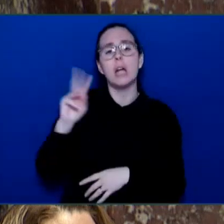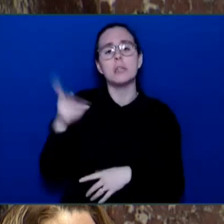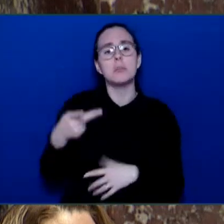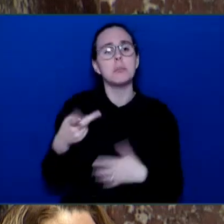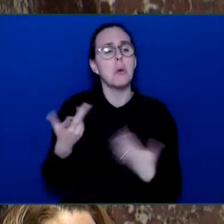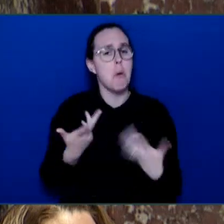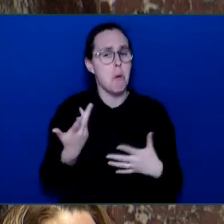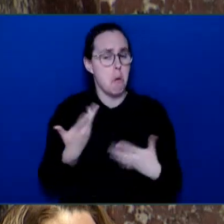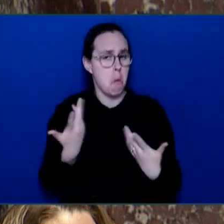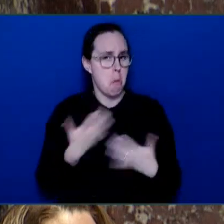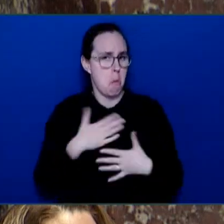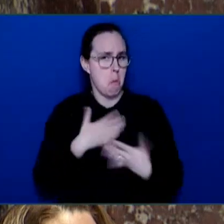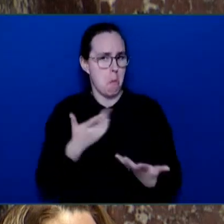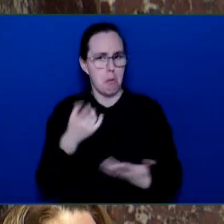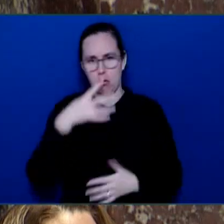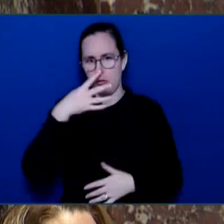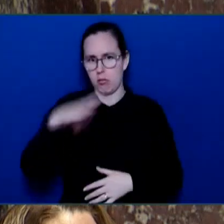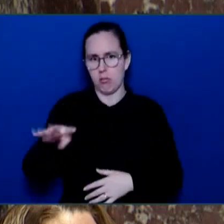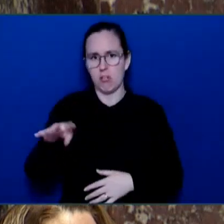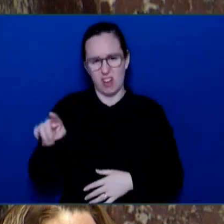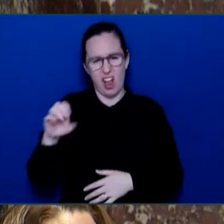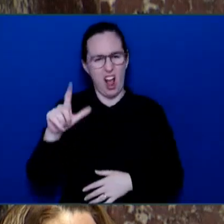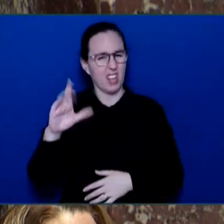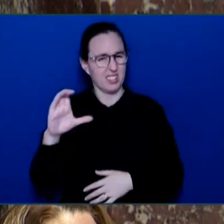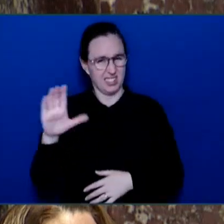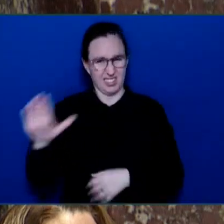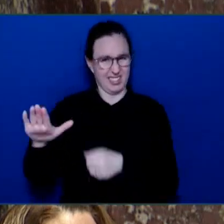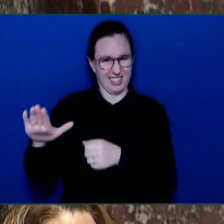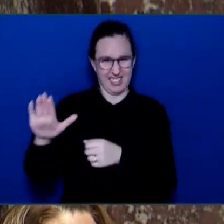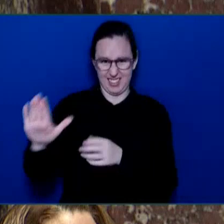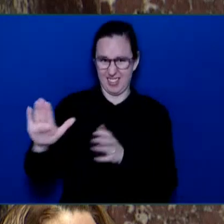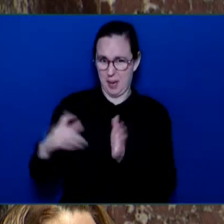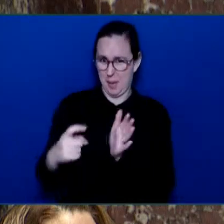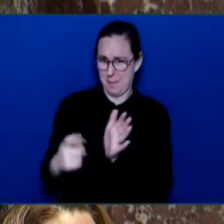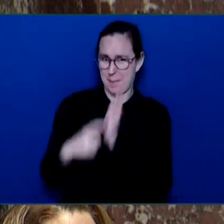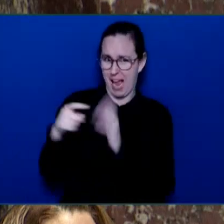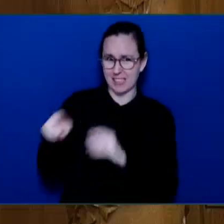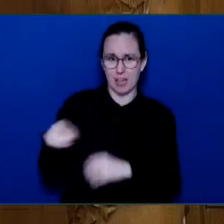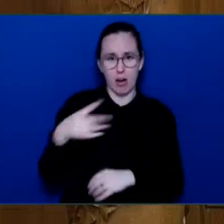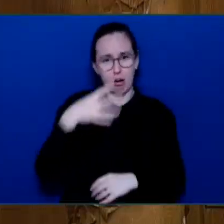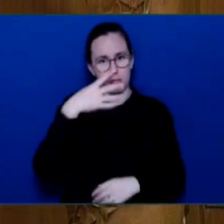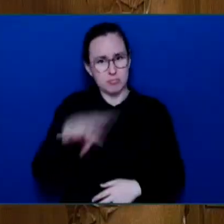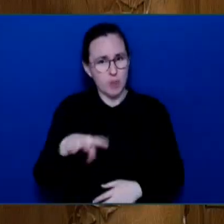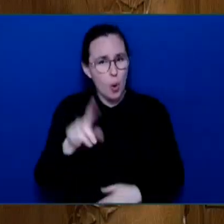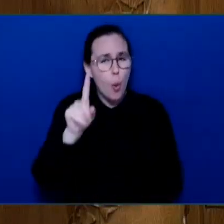turn 100 acres of food-producing BC farmland into a marsh?